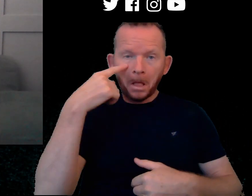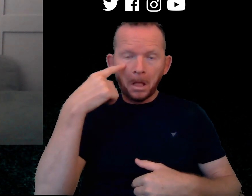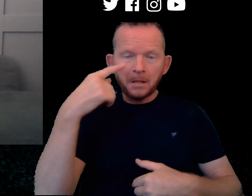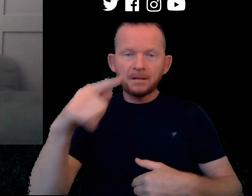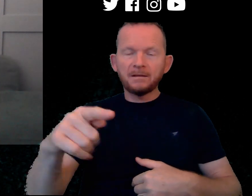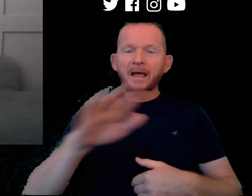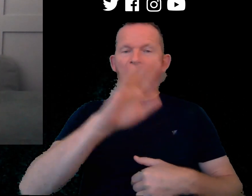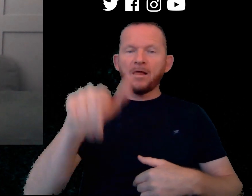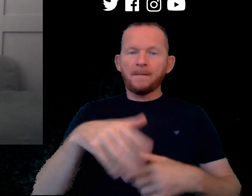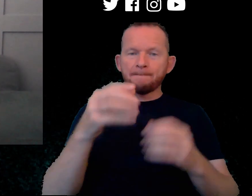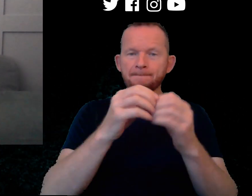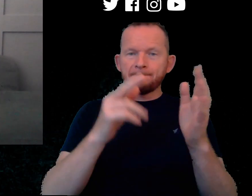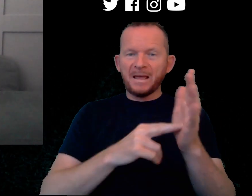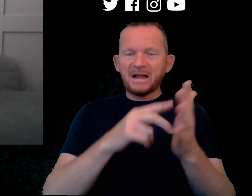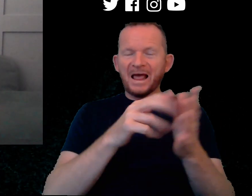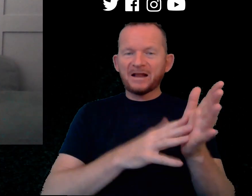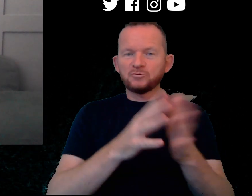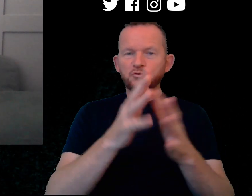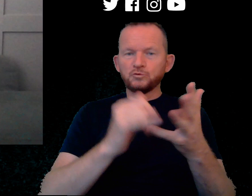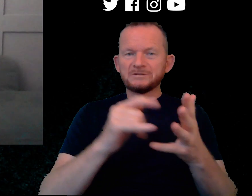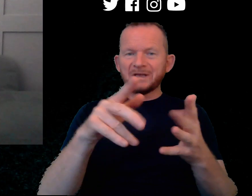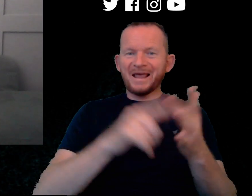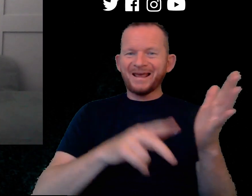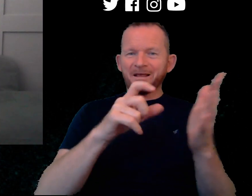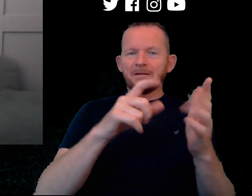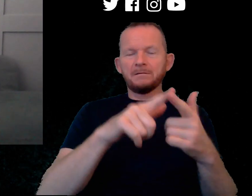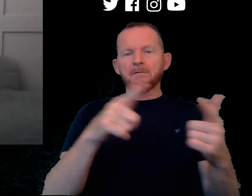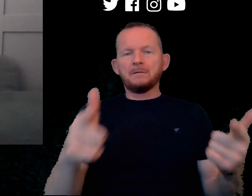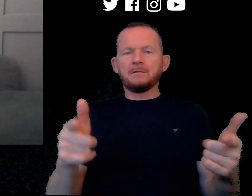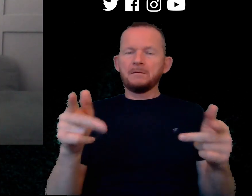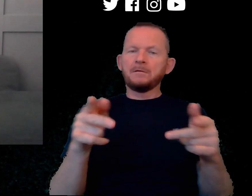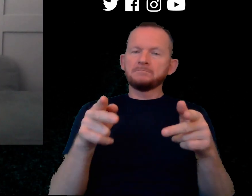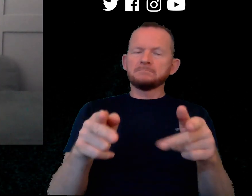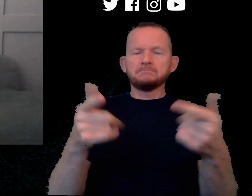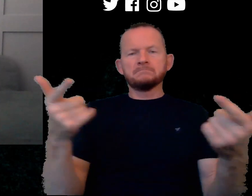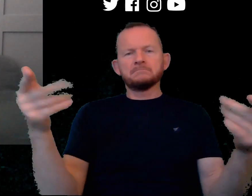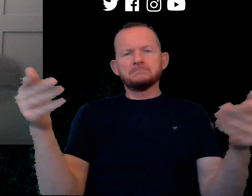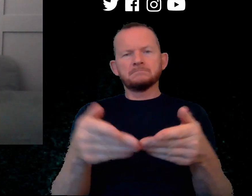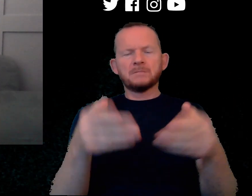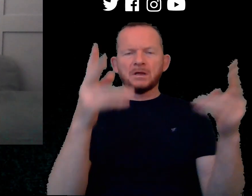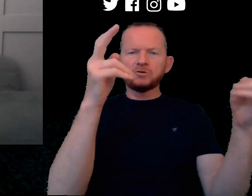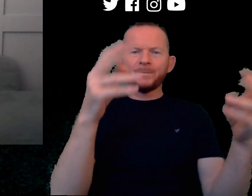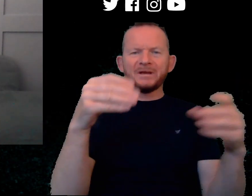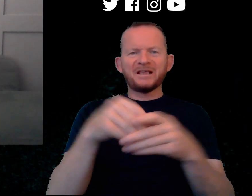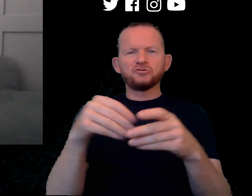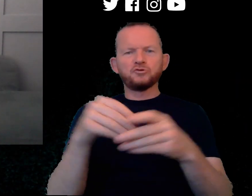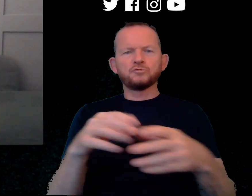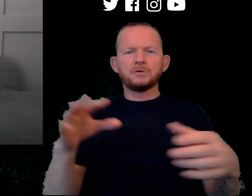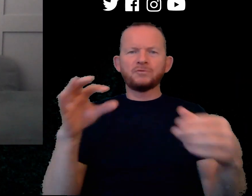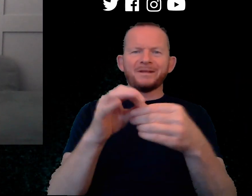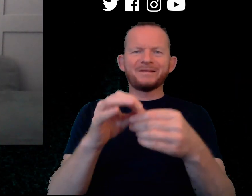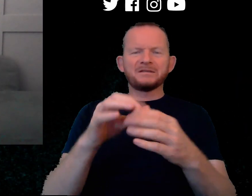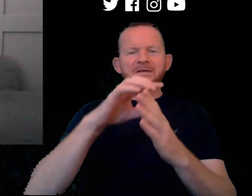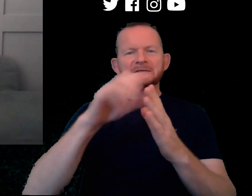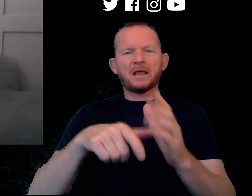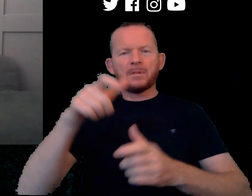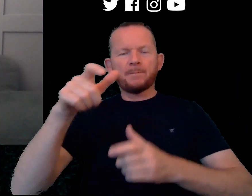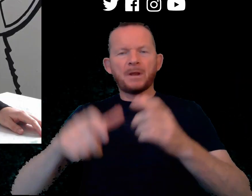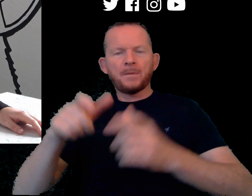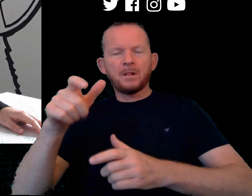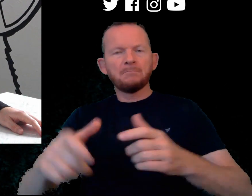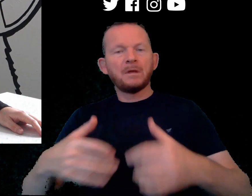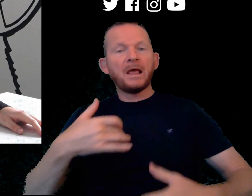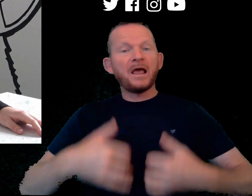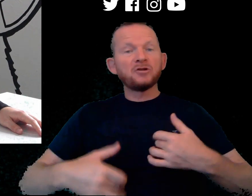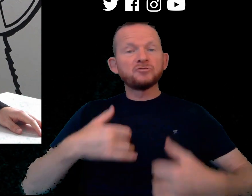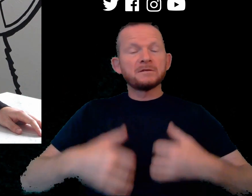for. Hello people, my name is Ben Andrews and this is Ben Andrews Inc., a channel dedicated to topics and issues relating to disabled people.